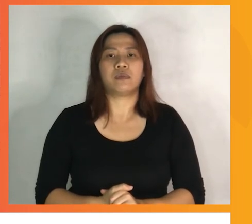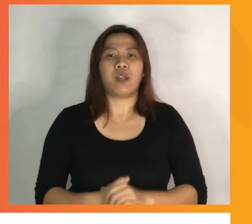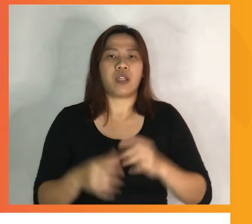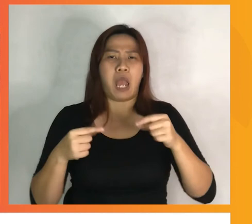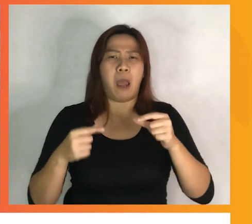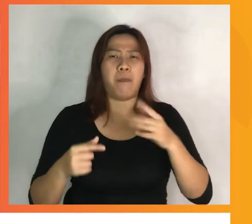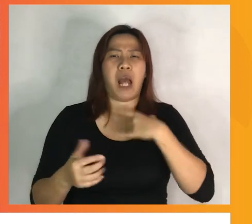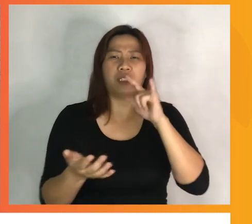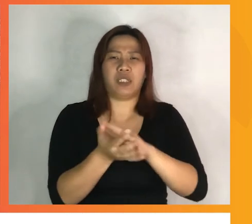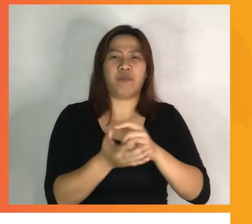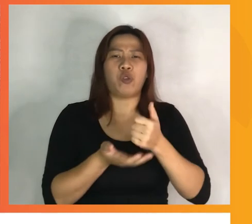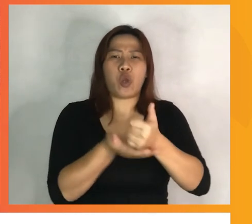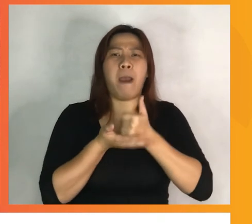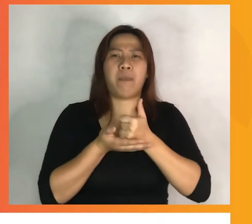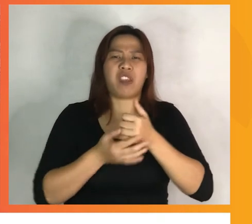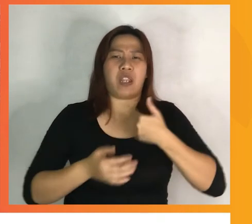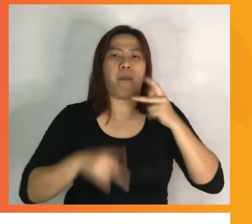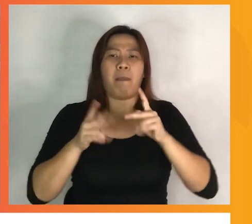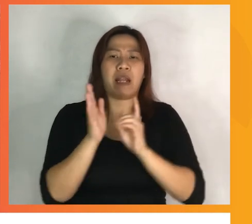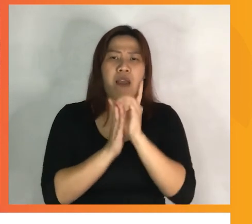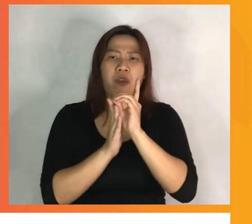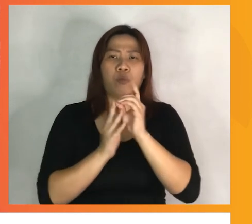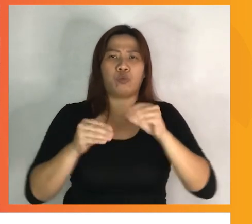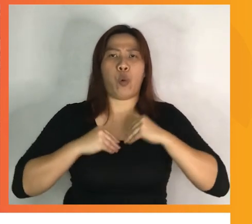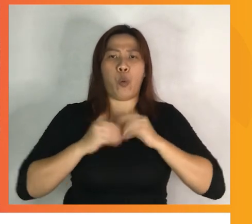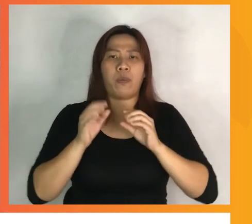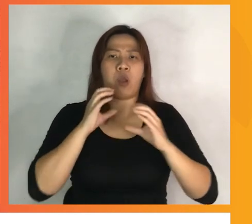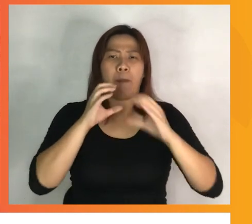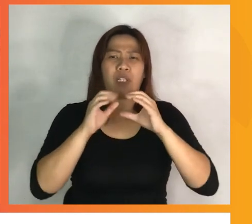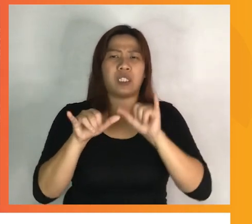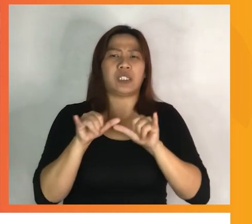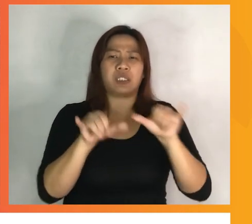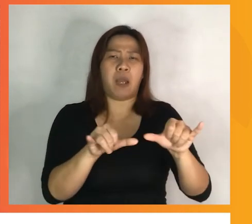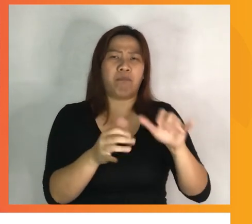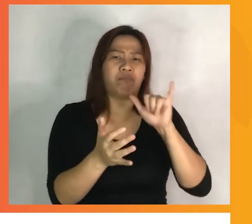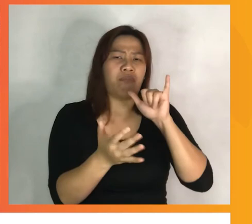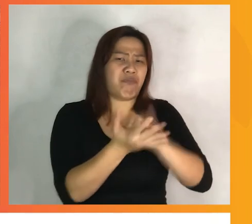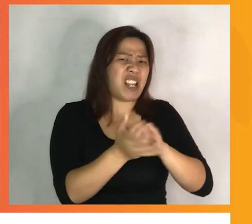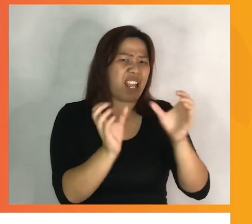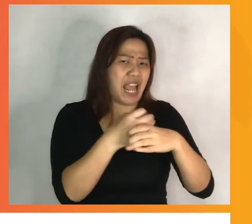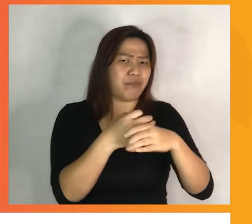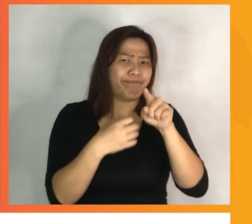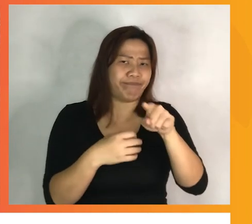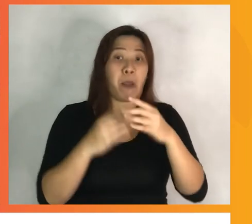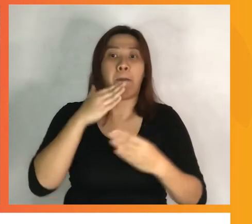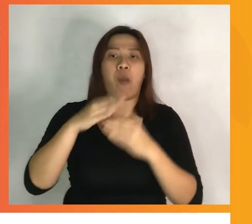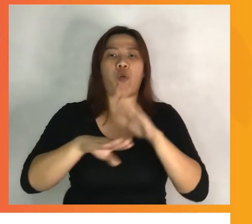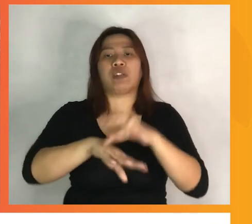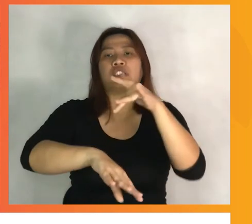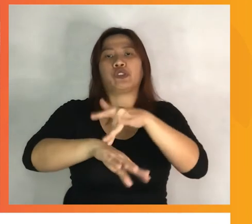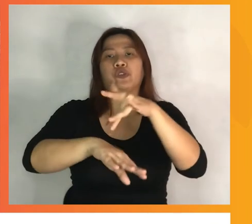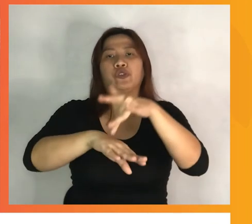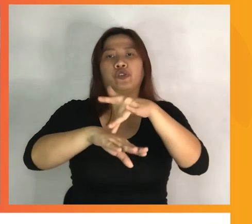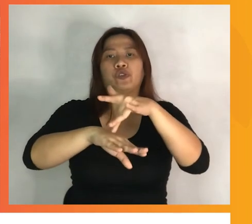Games like this can help young people to develop their own communication systems, in this case based on